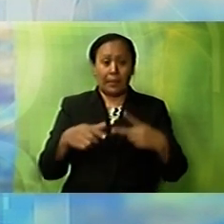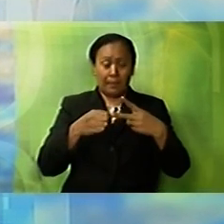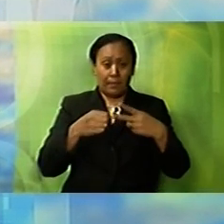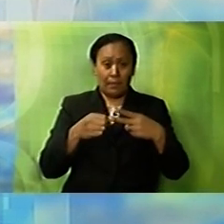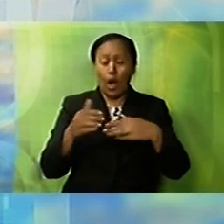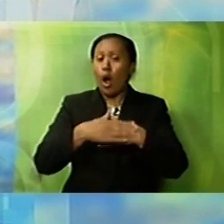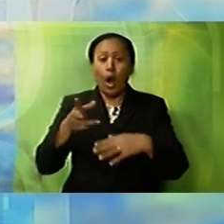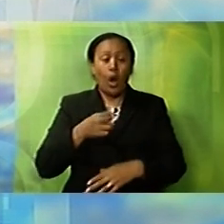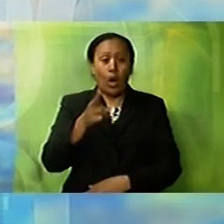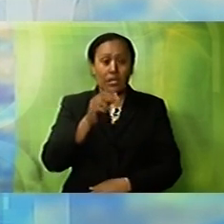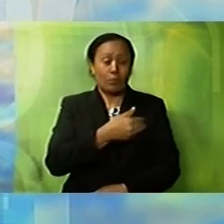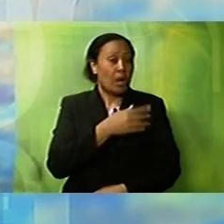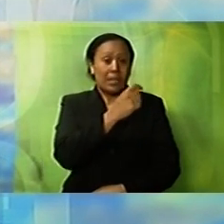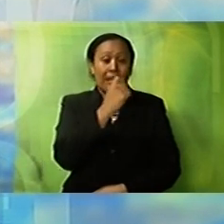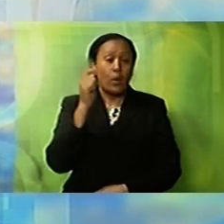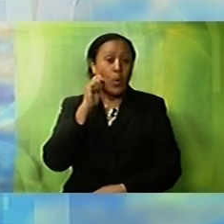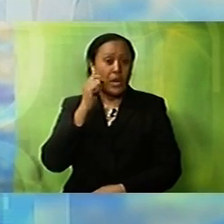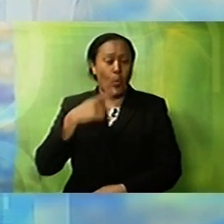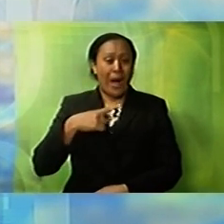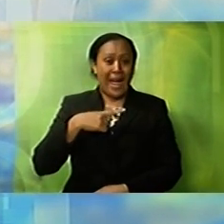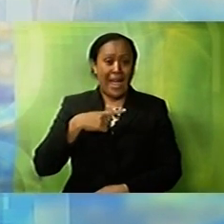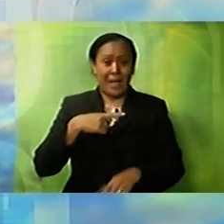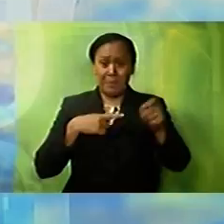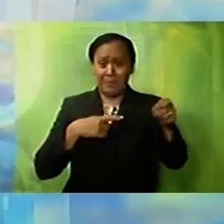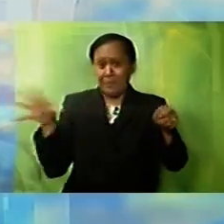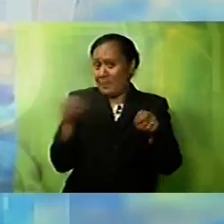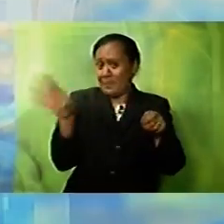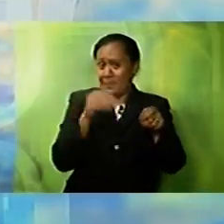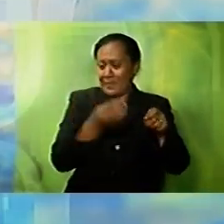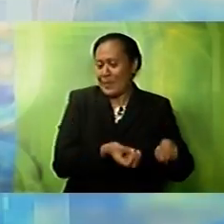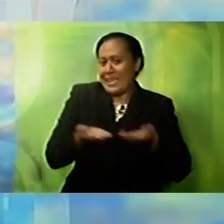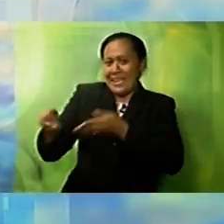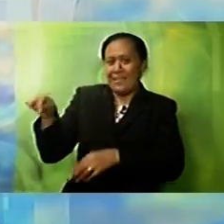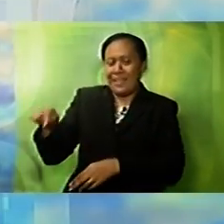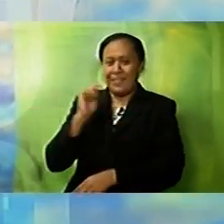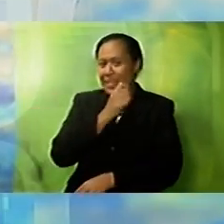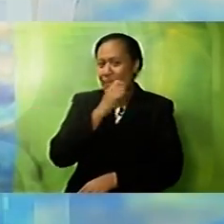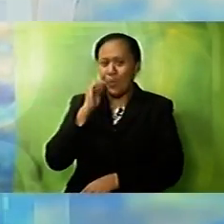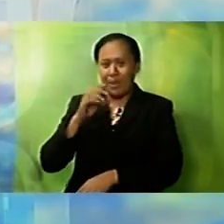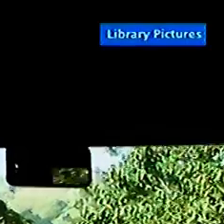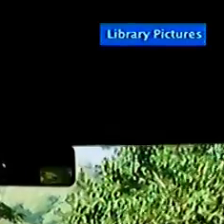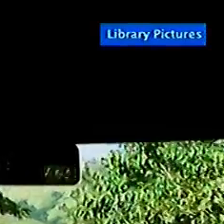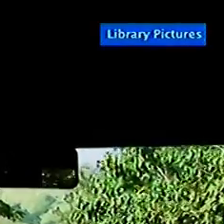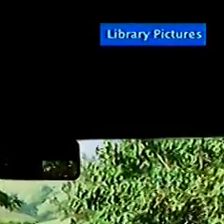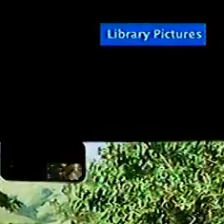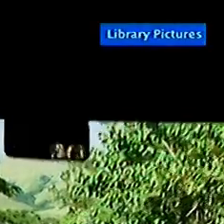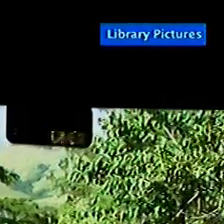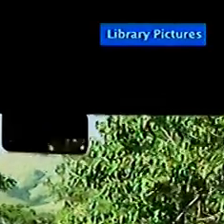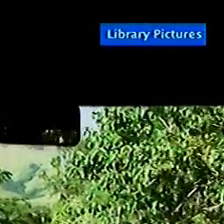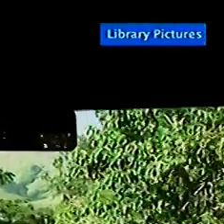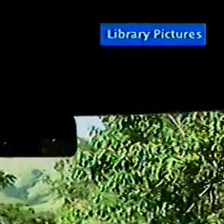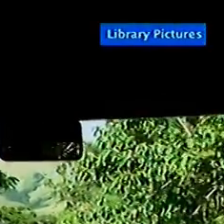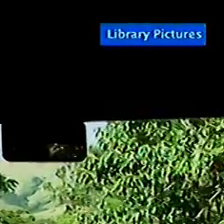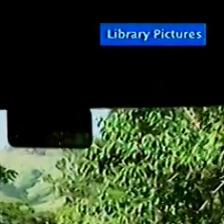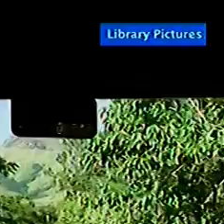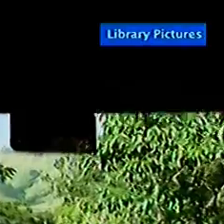detection program on the Garden Island with the handover of a laser speed detector to Island Police. Overspeeding on Taveuni